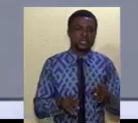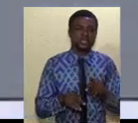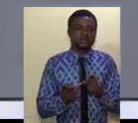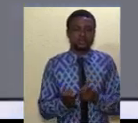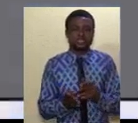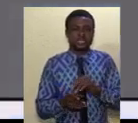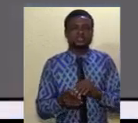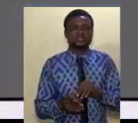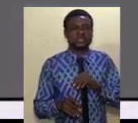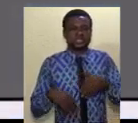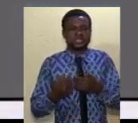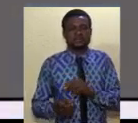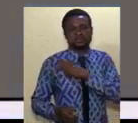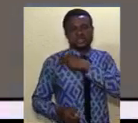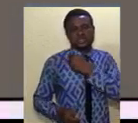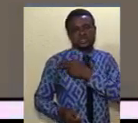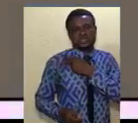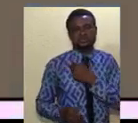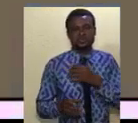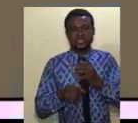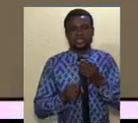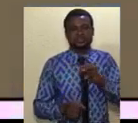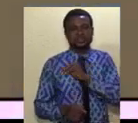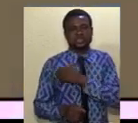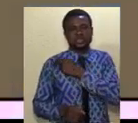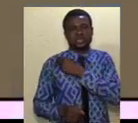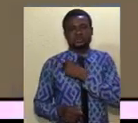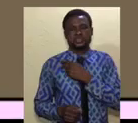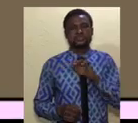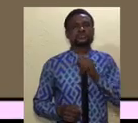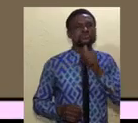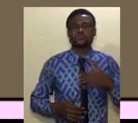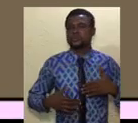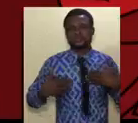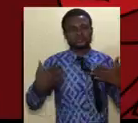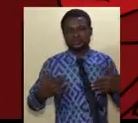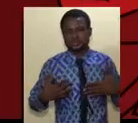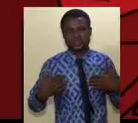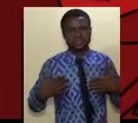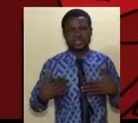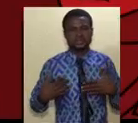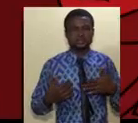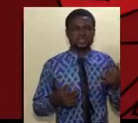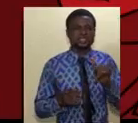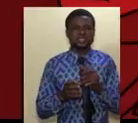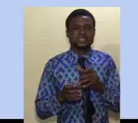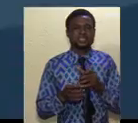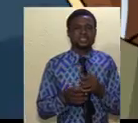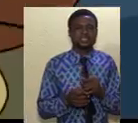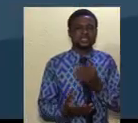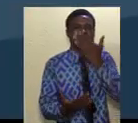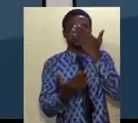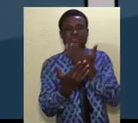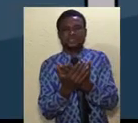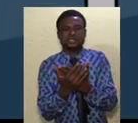shelter some hours later and was taken to the Primary Health Care Center, Mushin, for treatment. The Mushin Police Division later